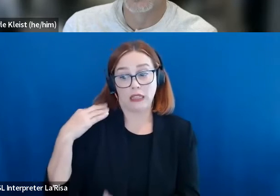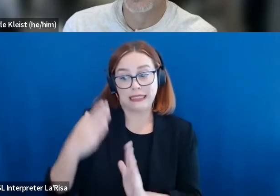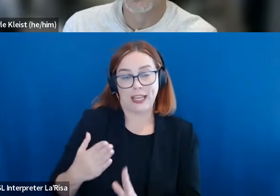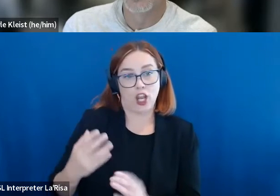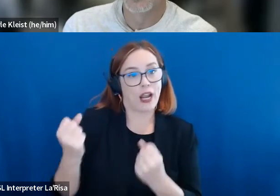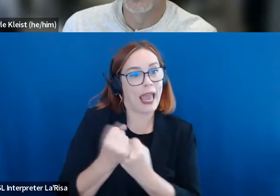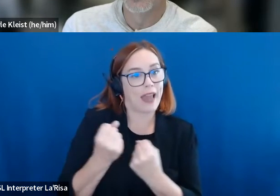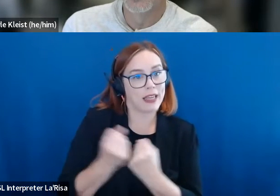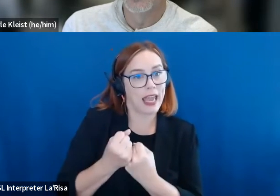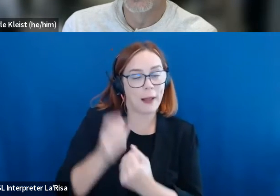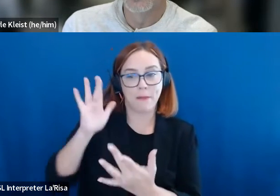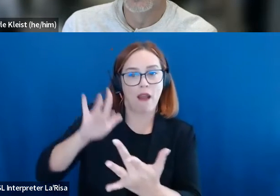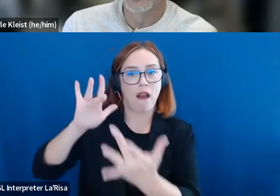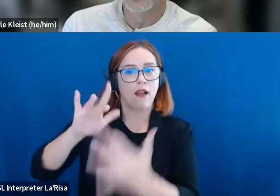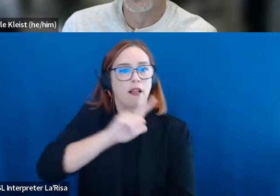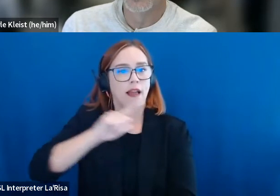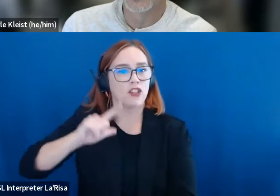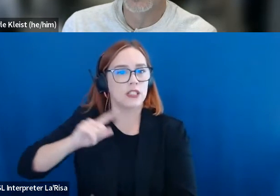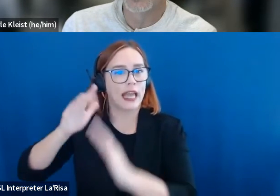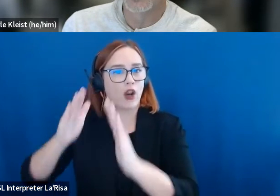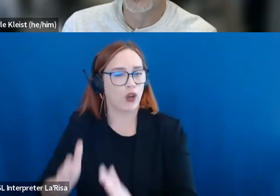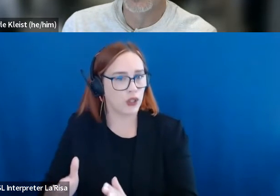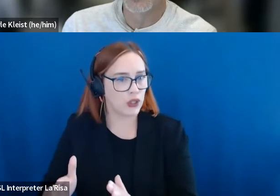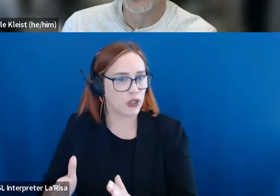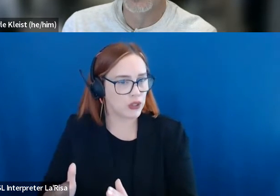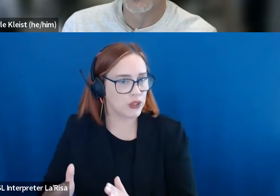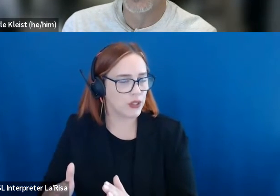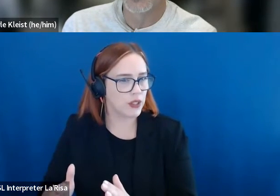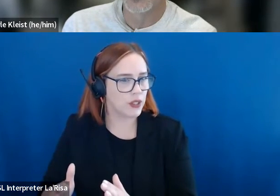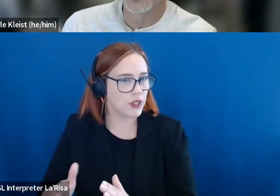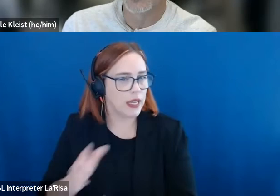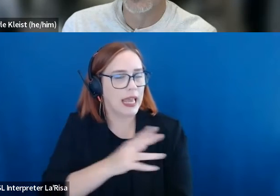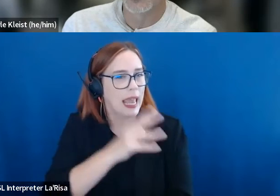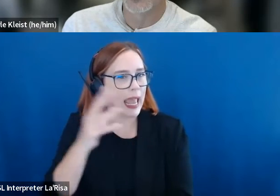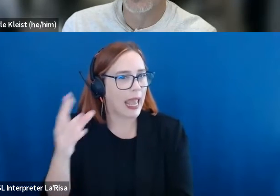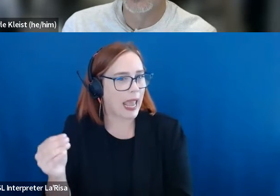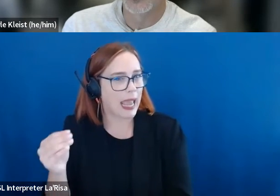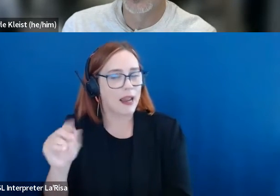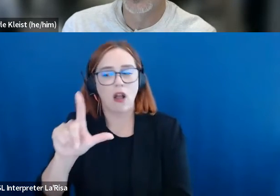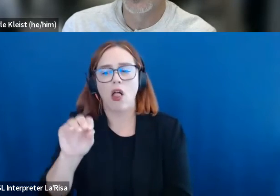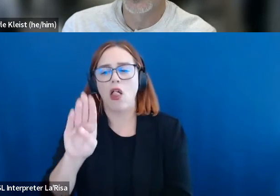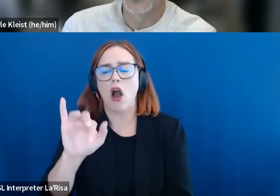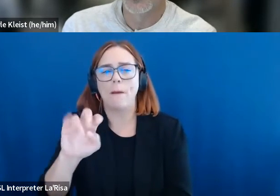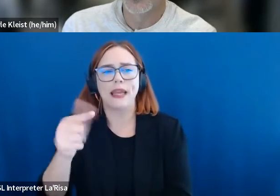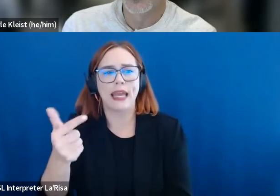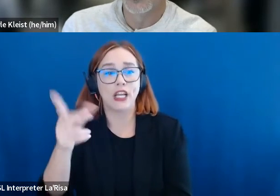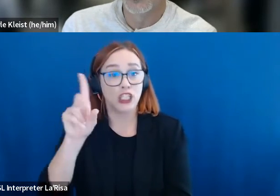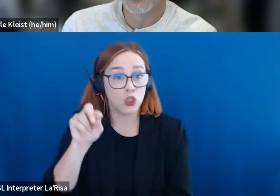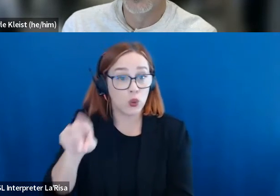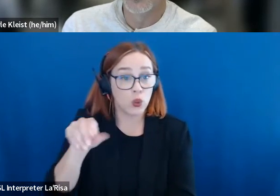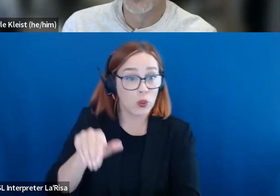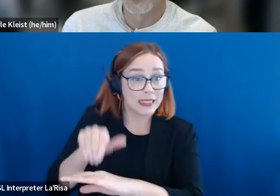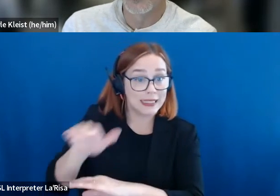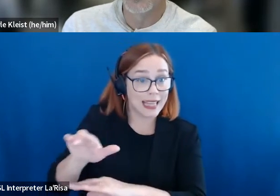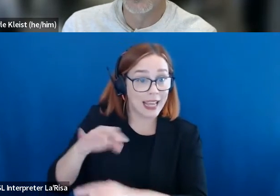you send the volunteers there, or do you open them or have it solely as volunteer? I ask because having consumers testifying